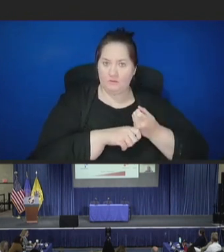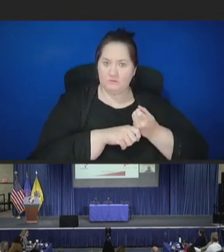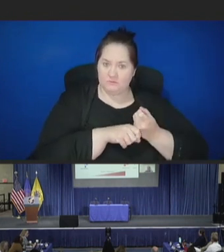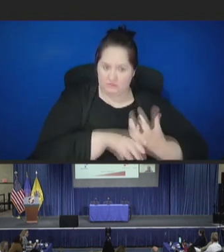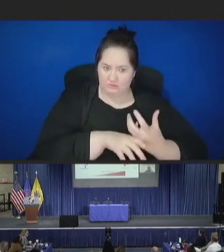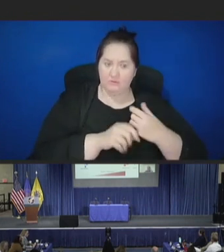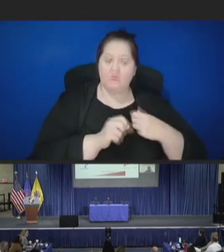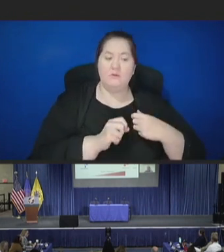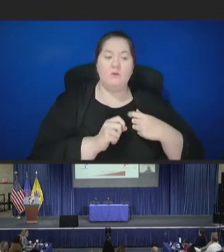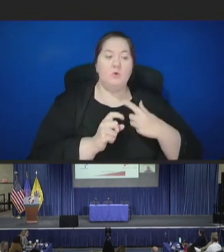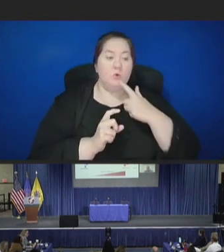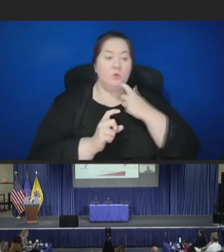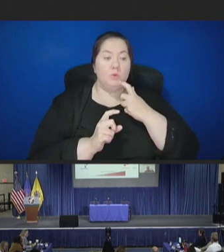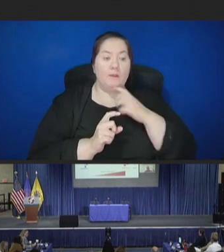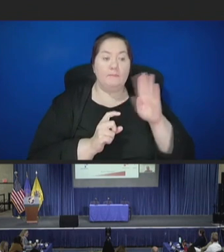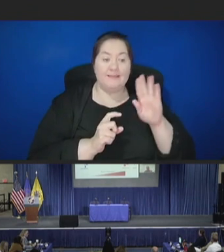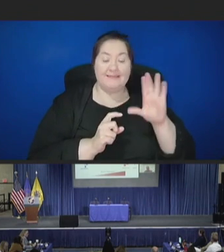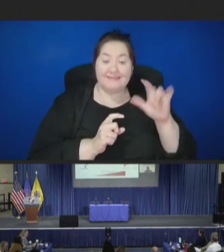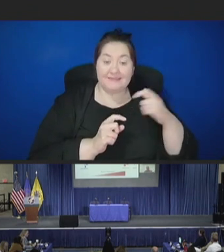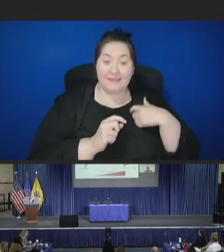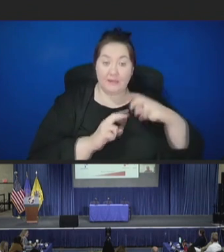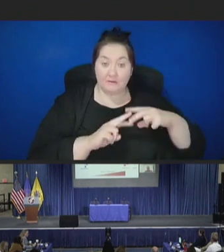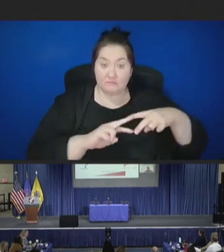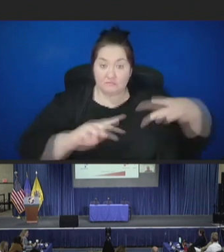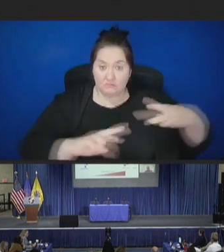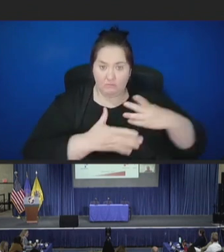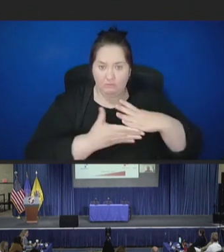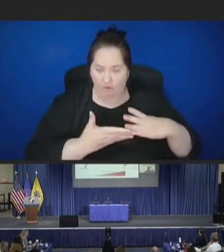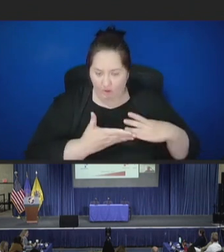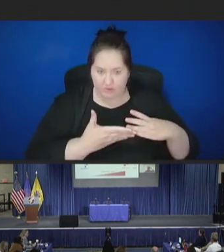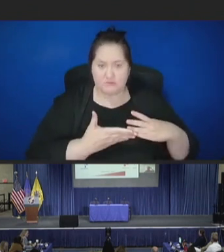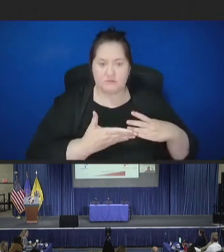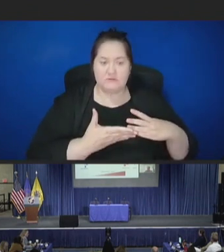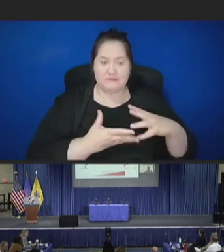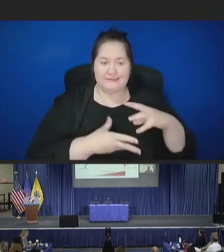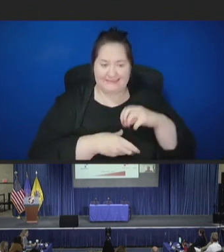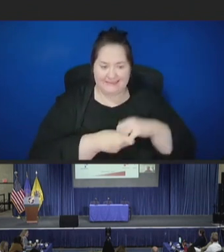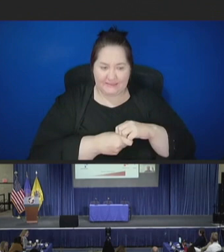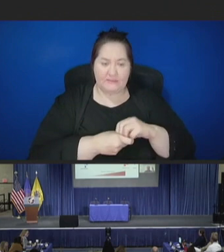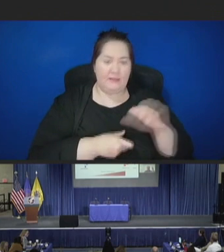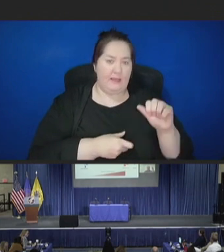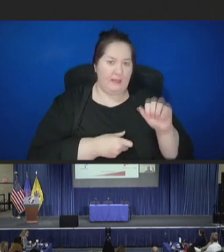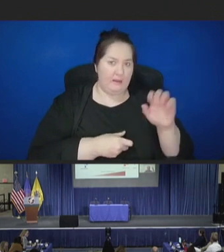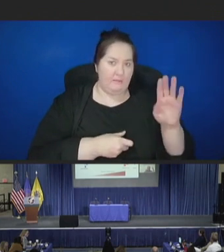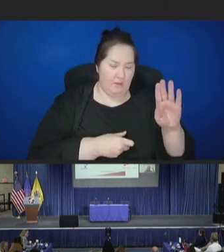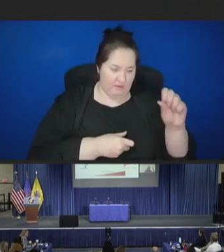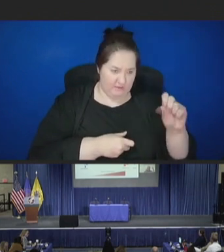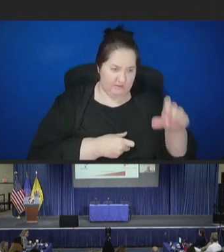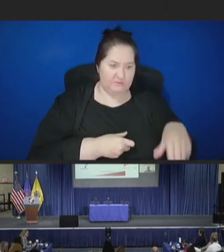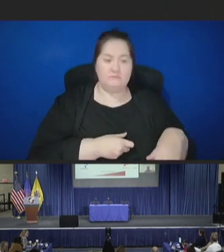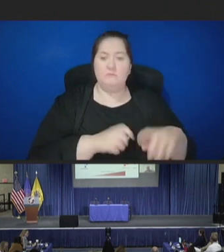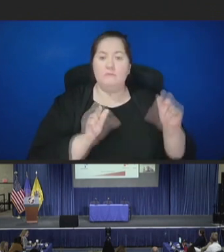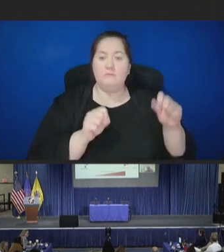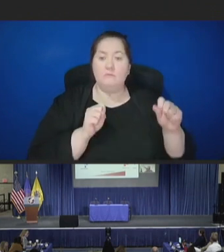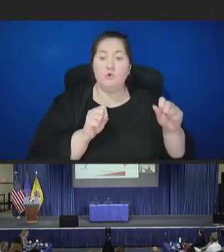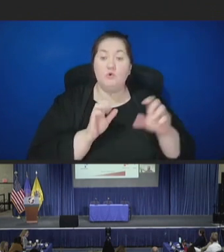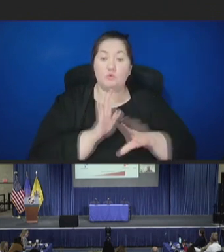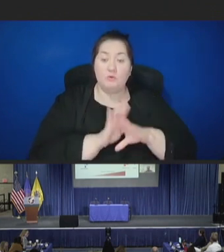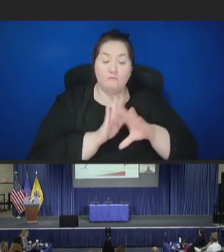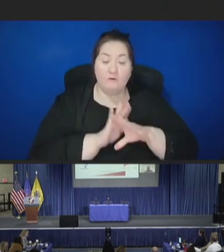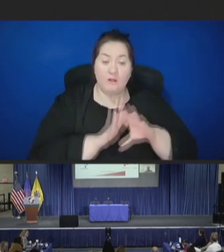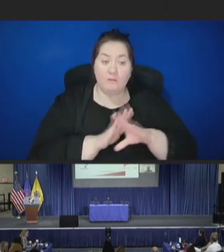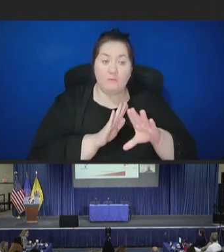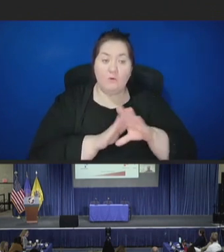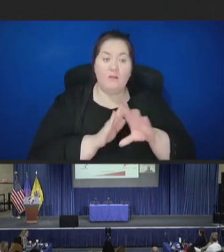This red B cell has the genetic components in its antibodies that give it the potential to develop